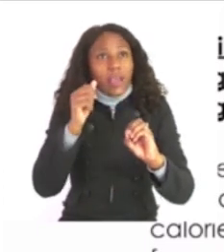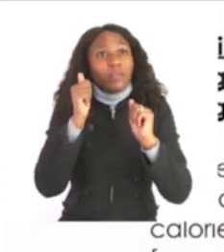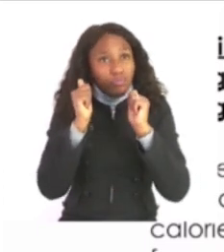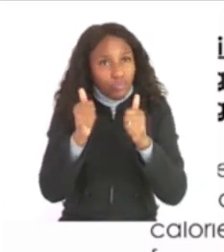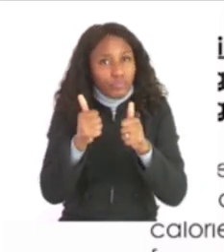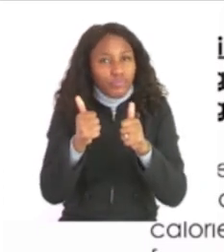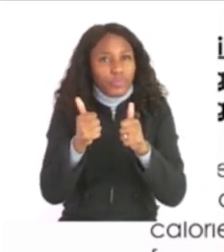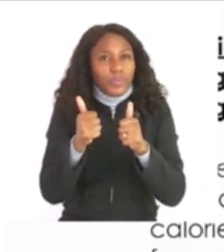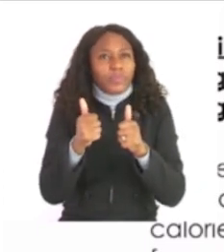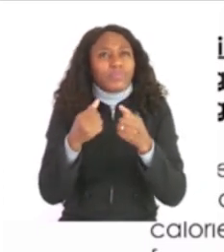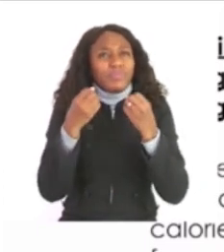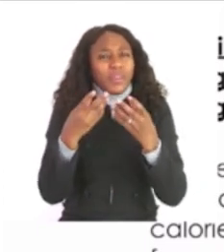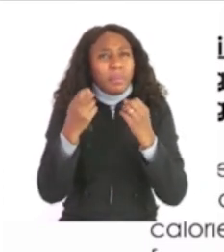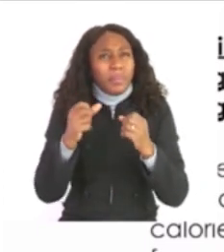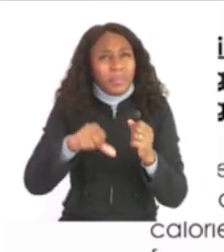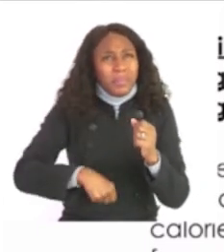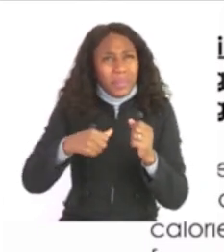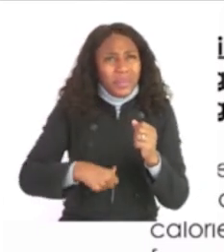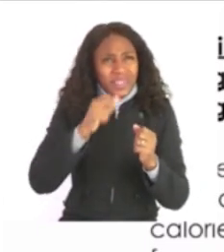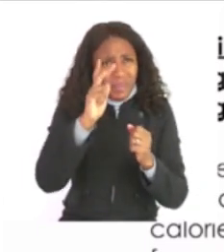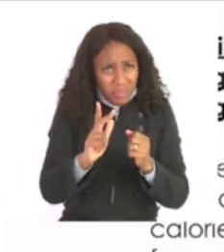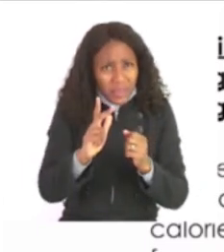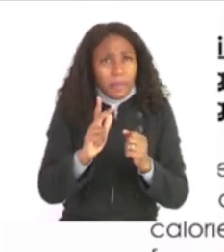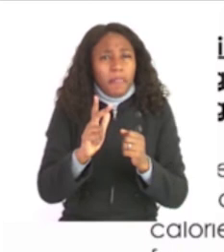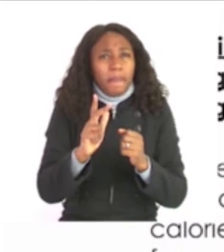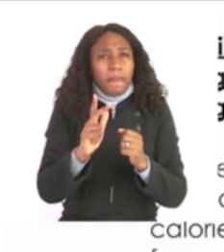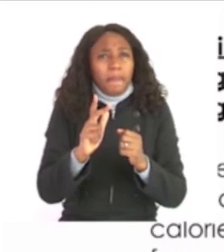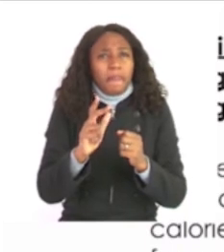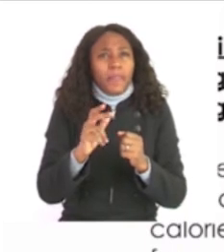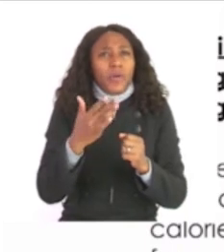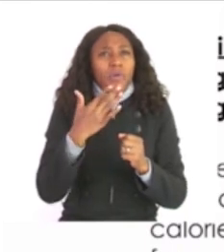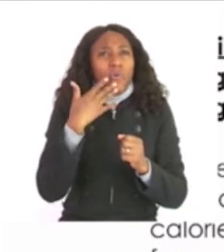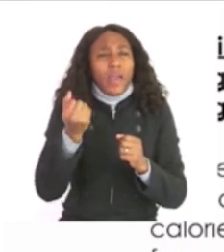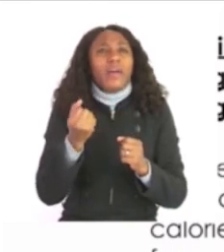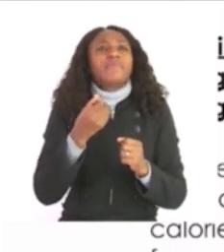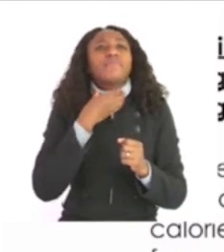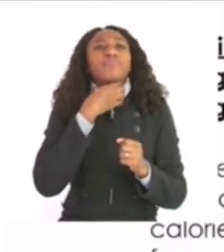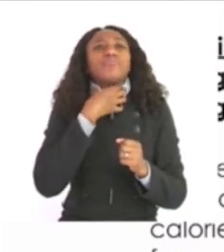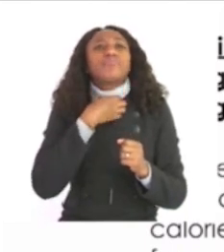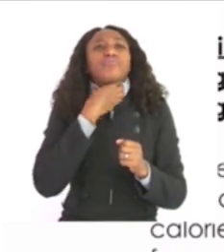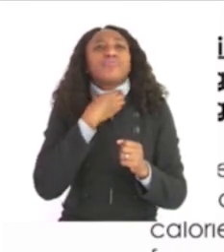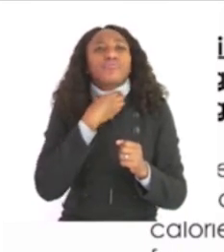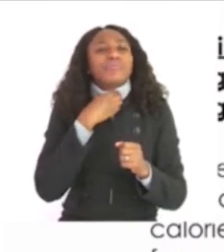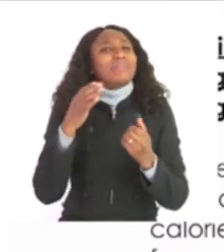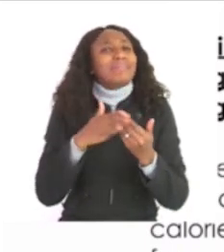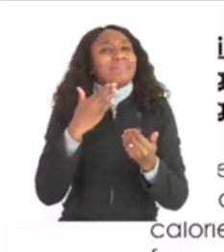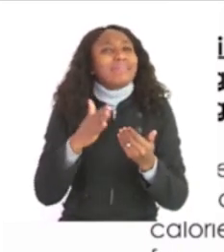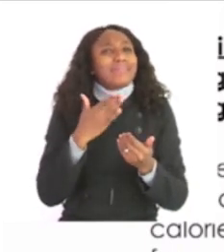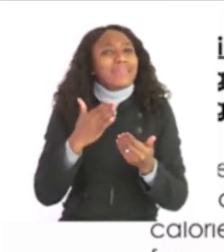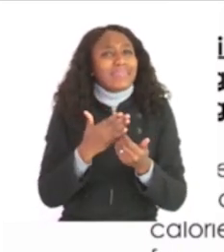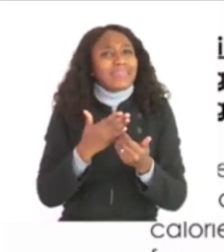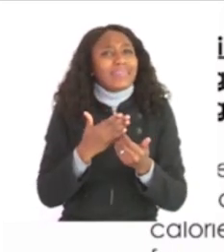For most patients, preventing simple goiter is as easy as a small change in diet. Iodine